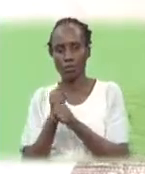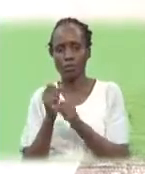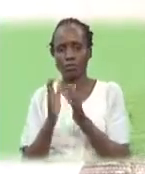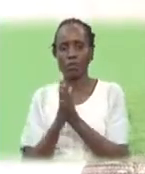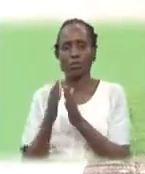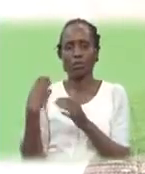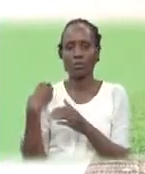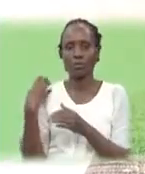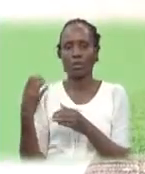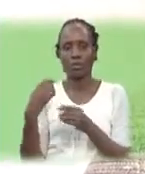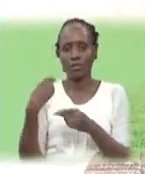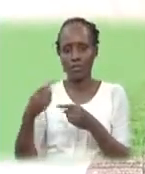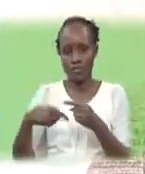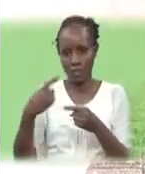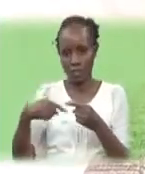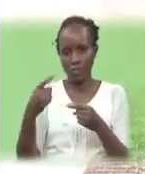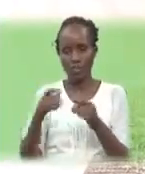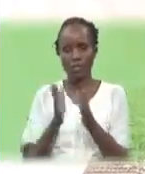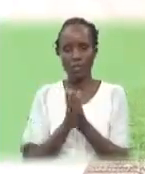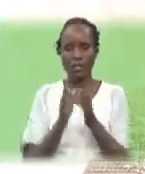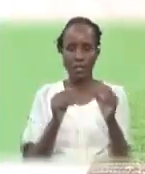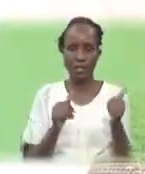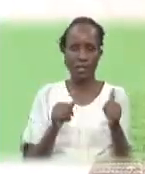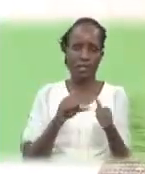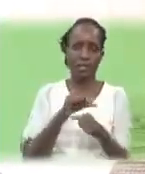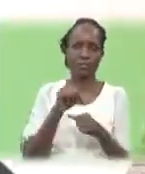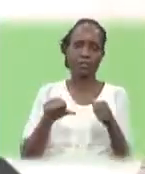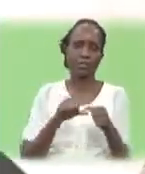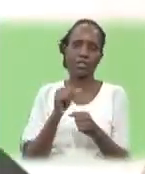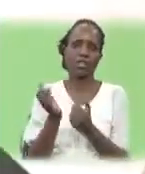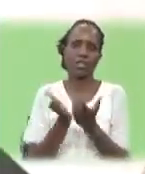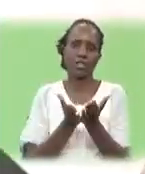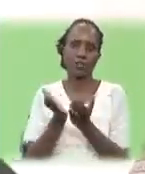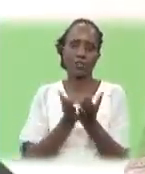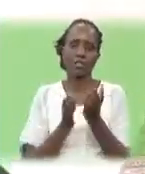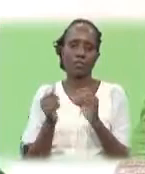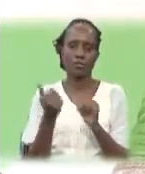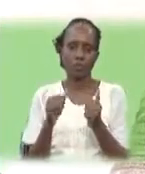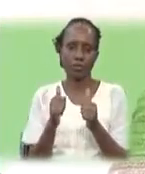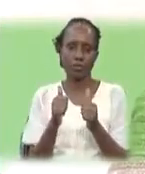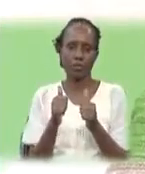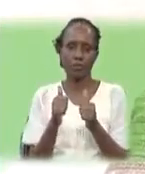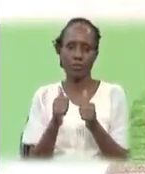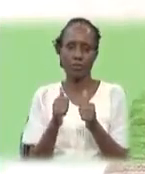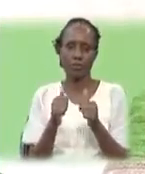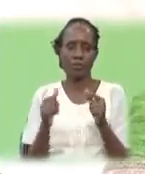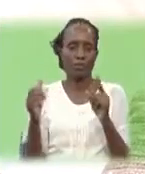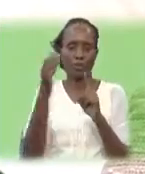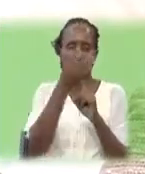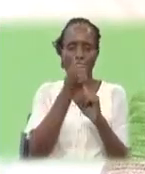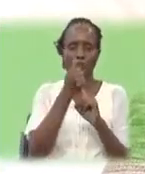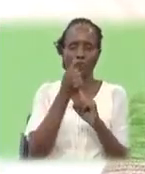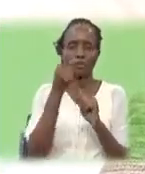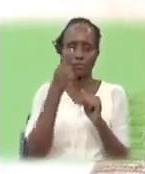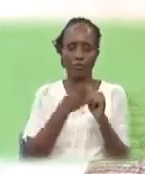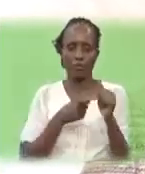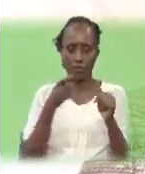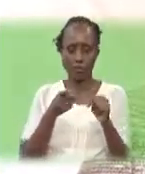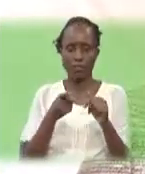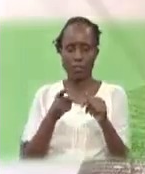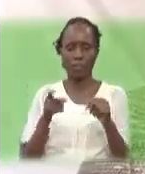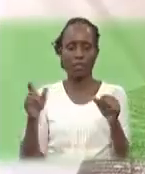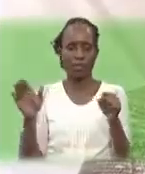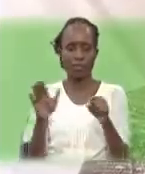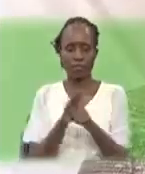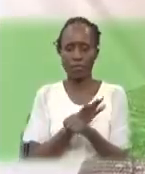creation as well as wealth generation and other associated enterprises that will be realized out of